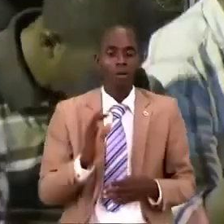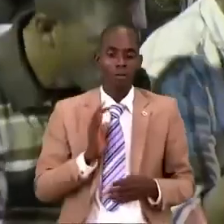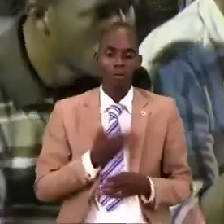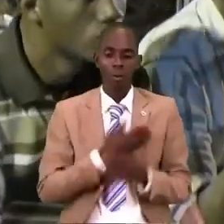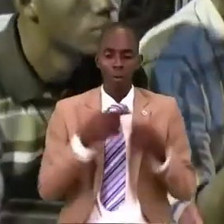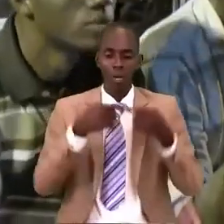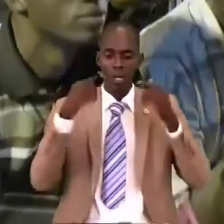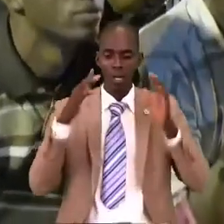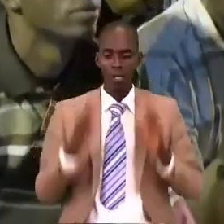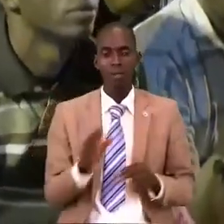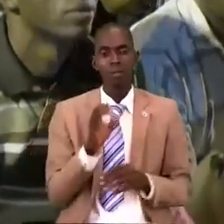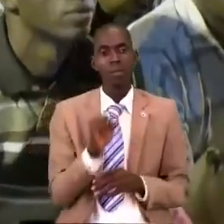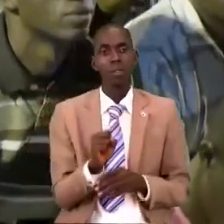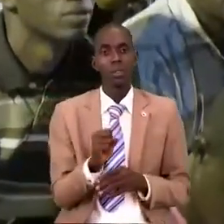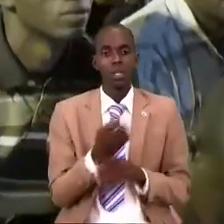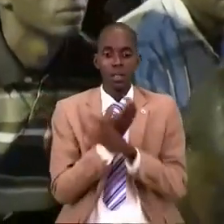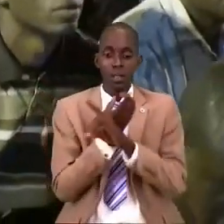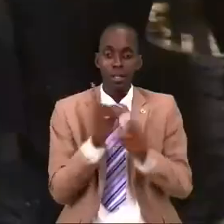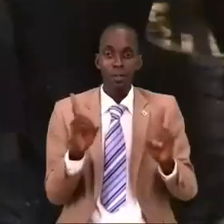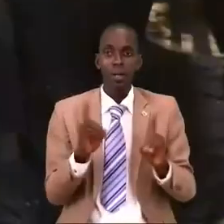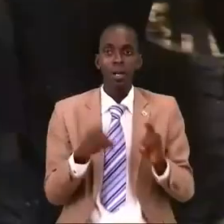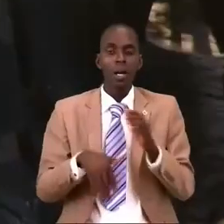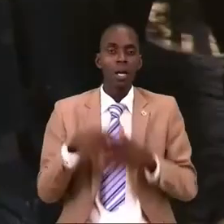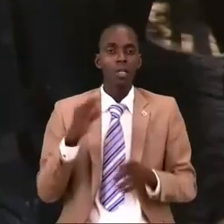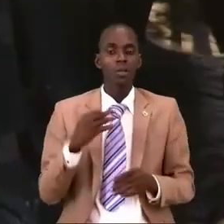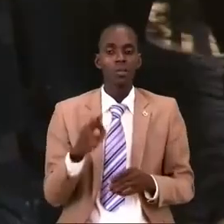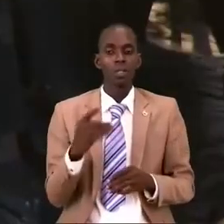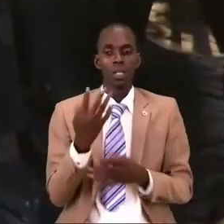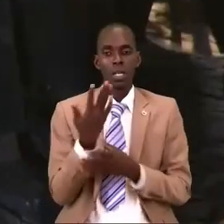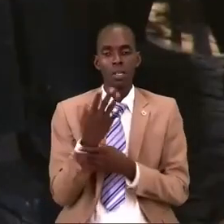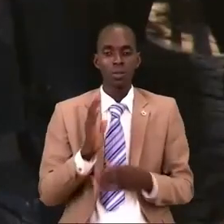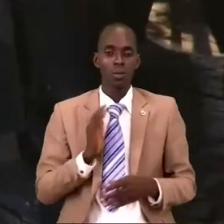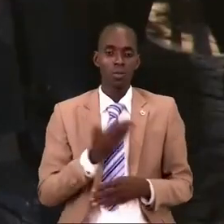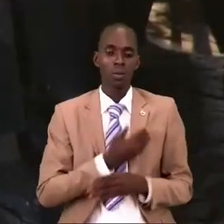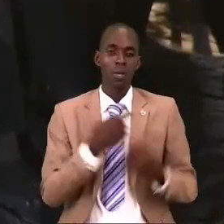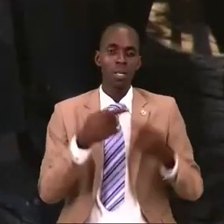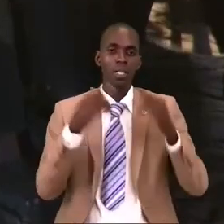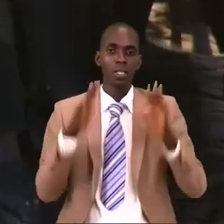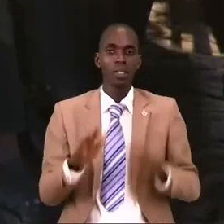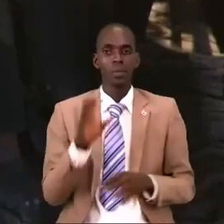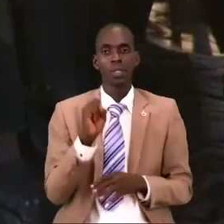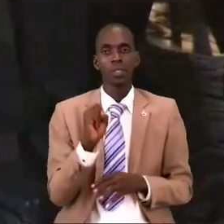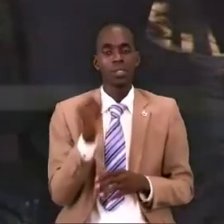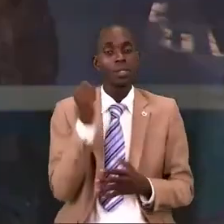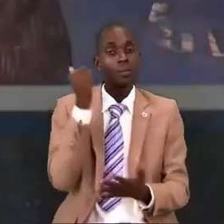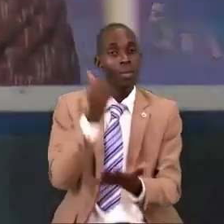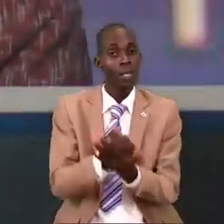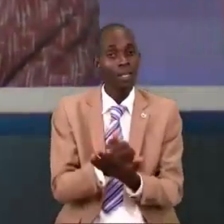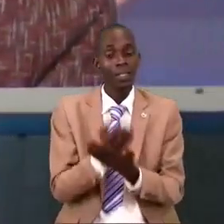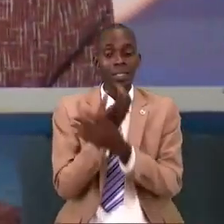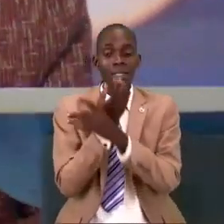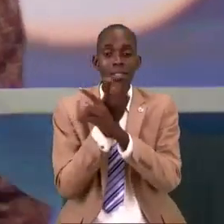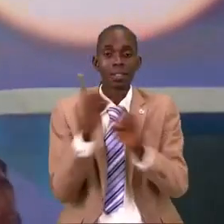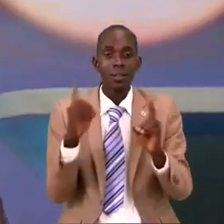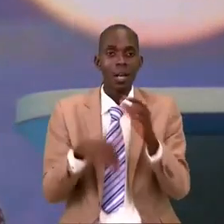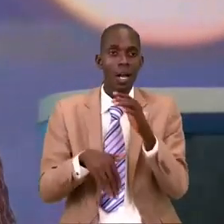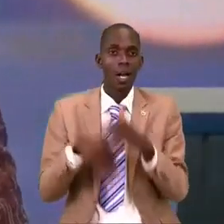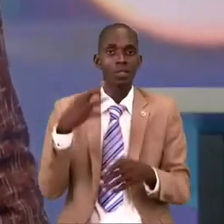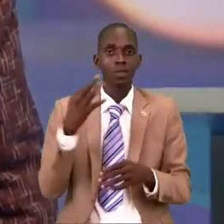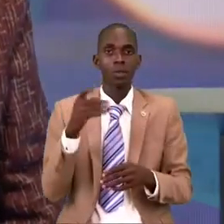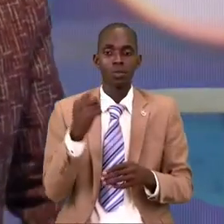Delivered out of the hands of our enemies. Amen. Praise the Lord. There are enemies